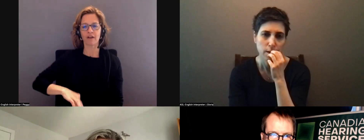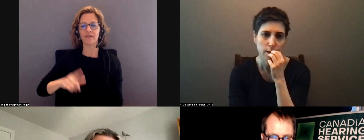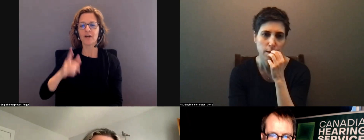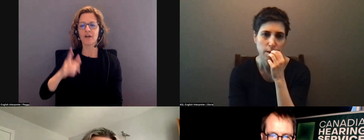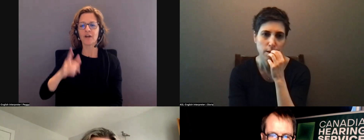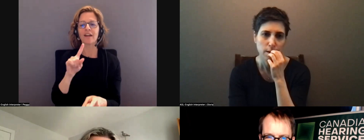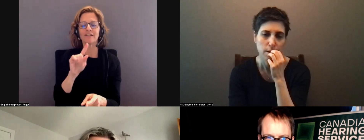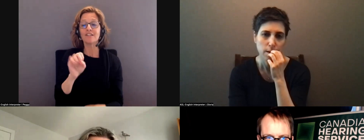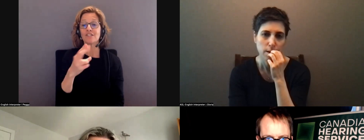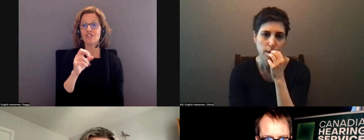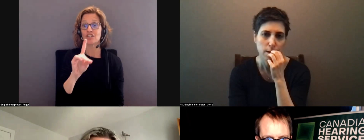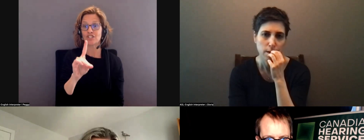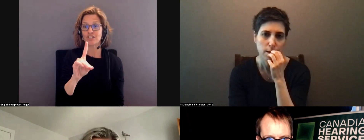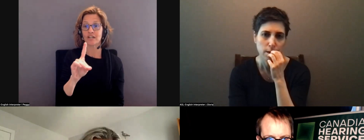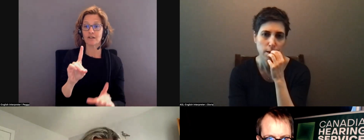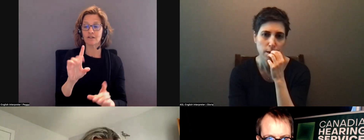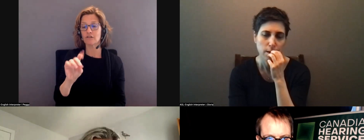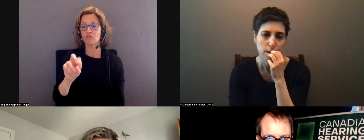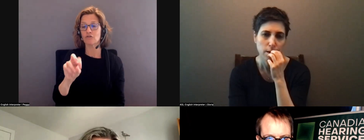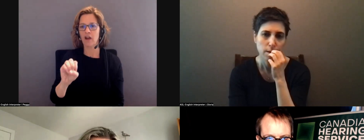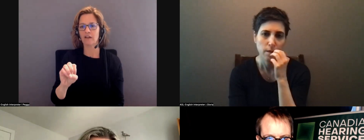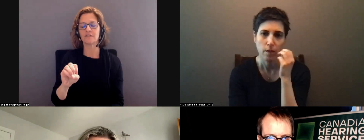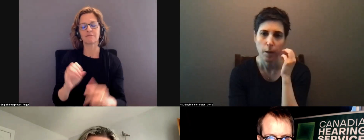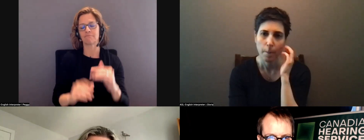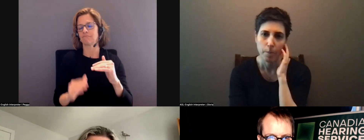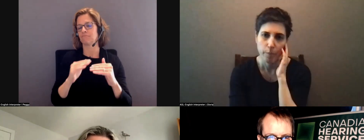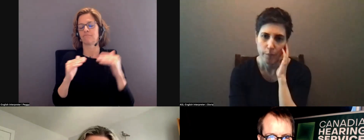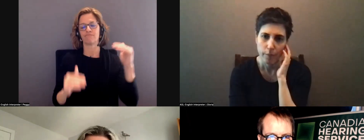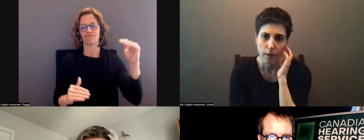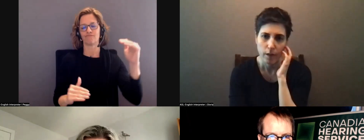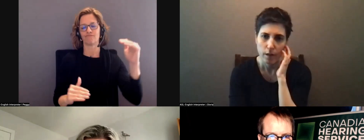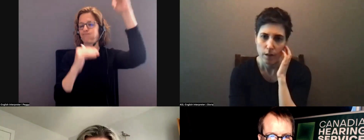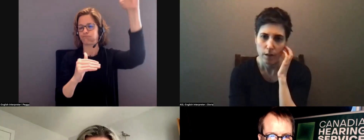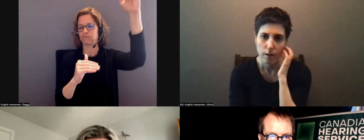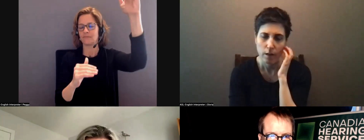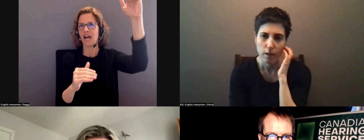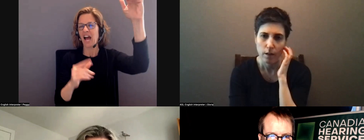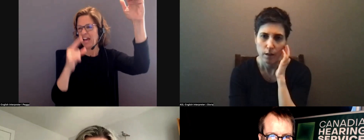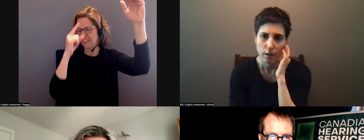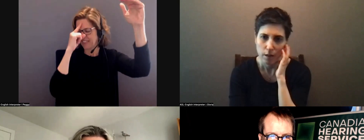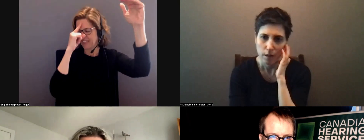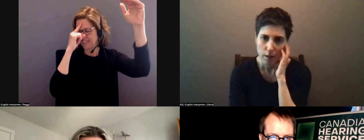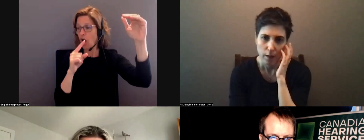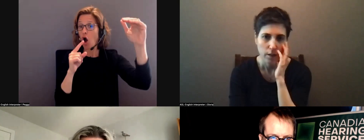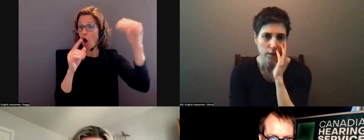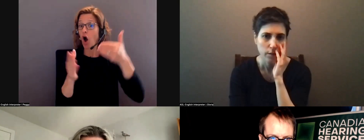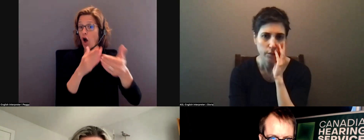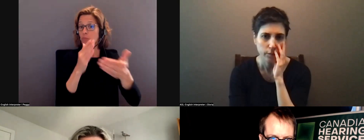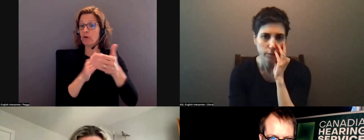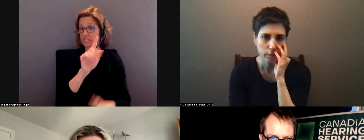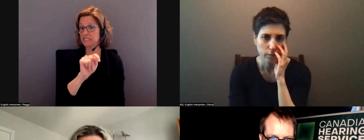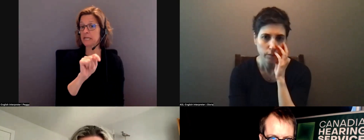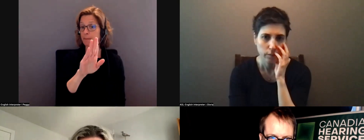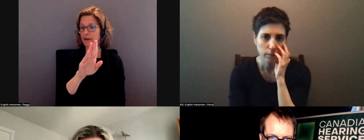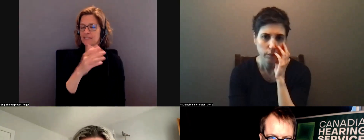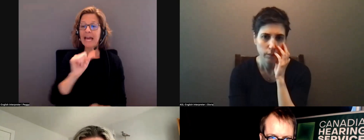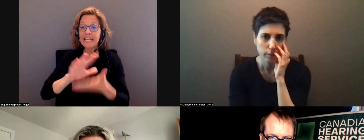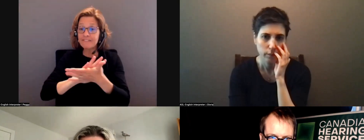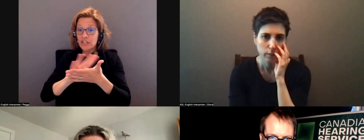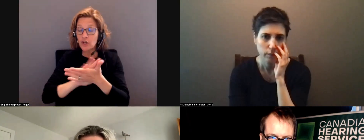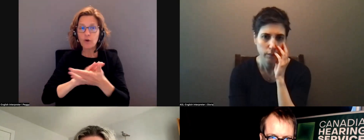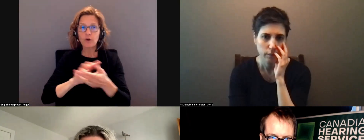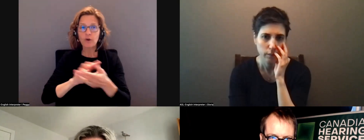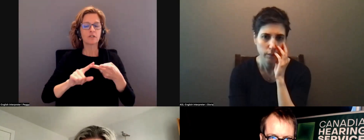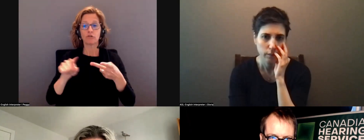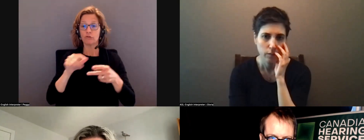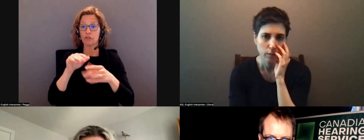at, they have a lot more storage. It's almost in terabytes when they talk about that. So any videos, any things you're sharing that